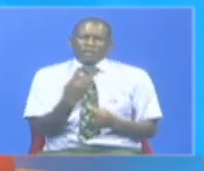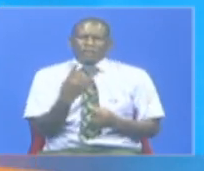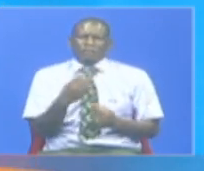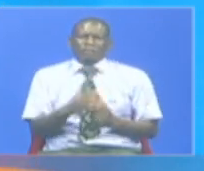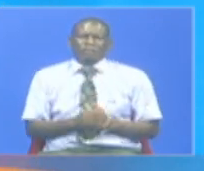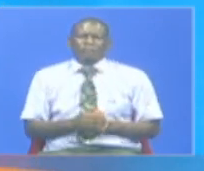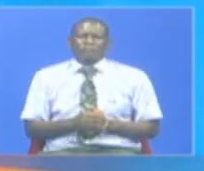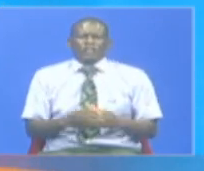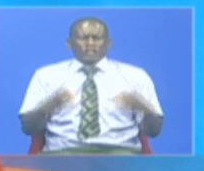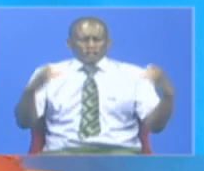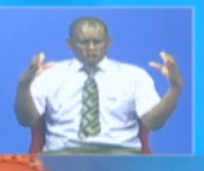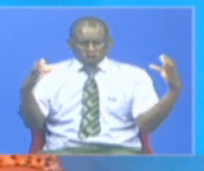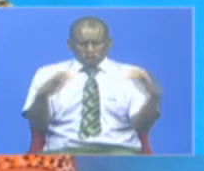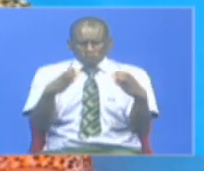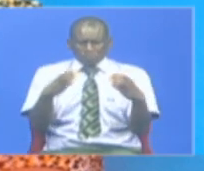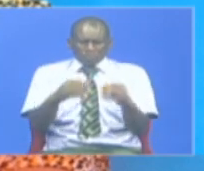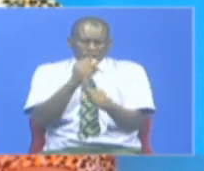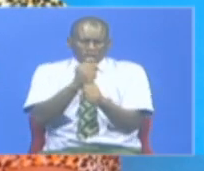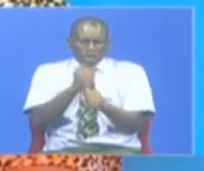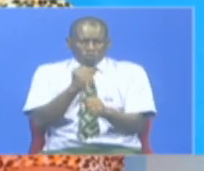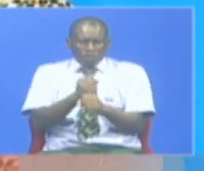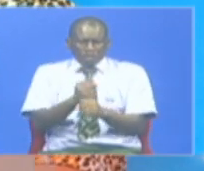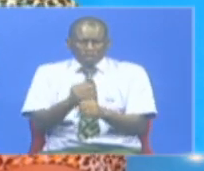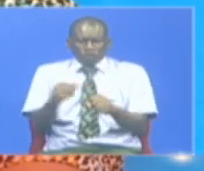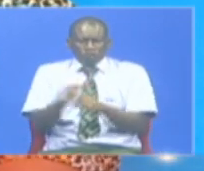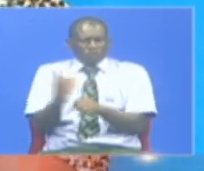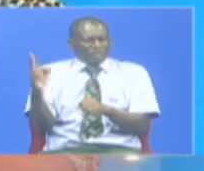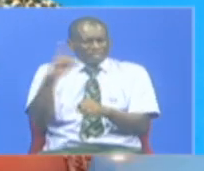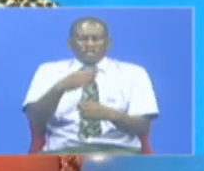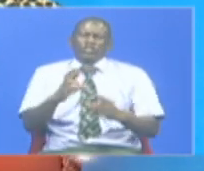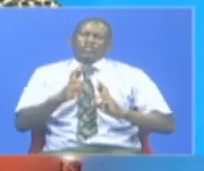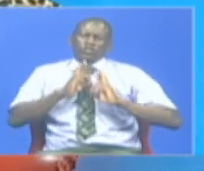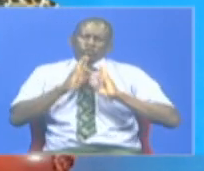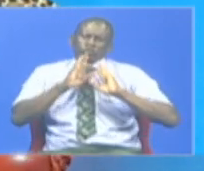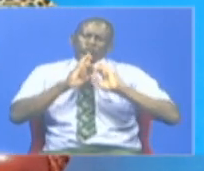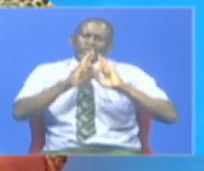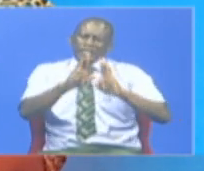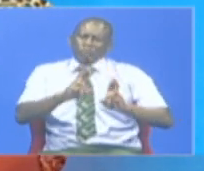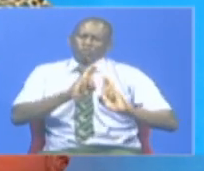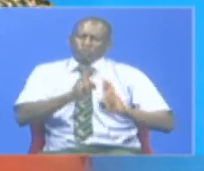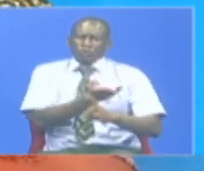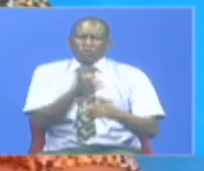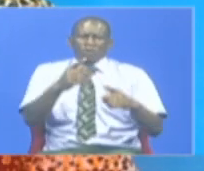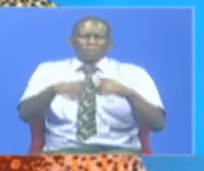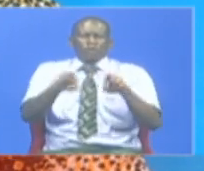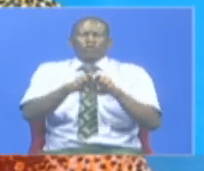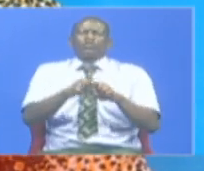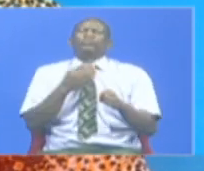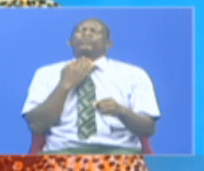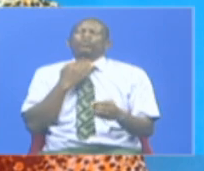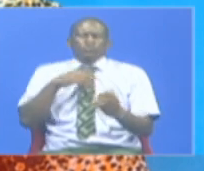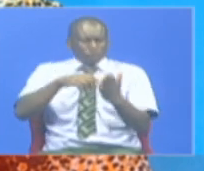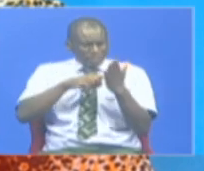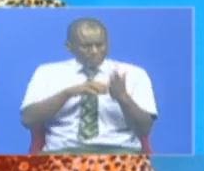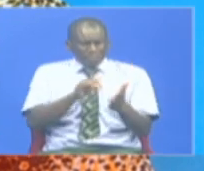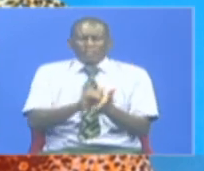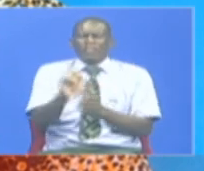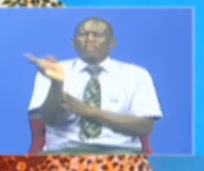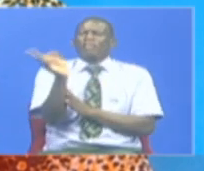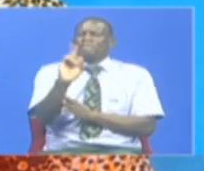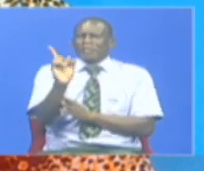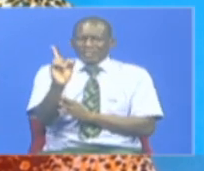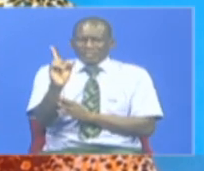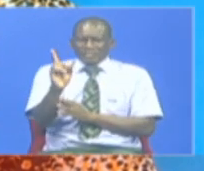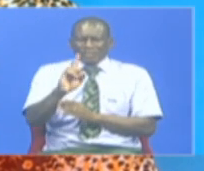0800724891. Our teams are working round the clock to respond. We, however, would like to retaliate that the ministry